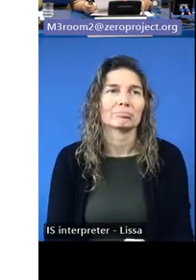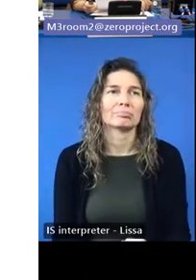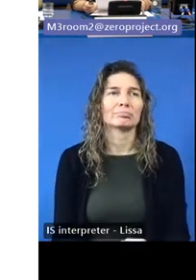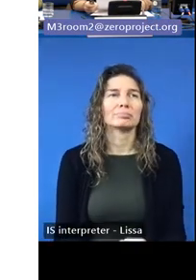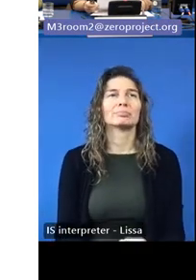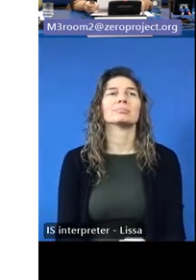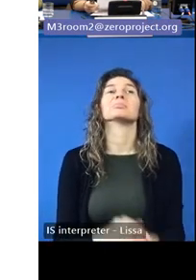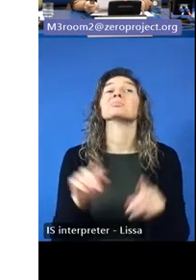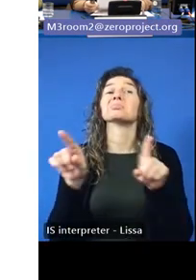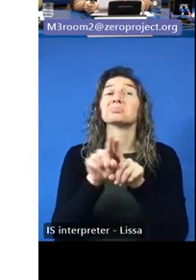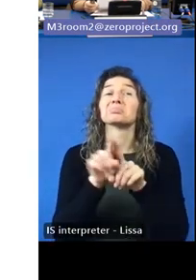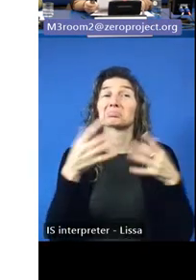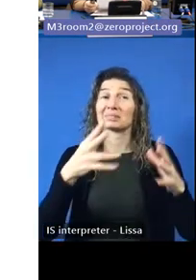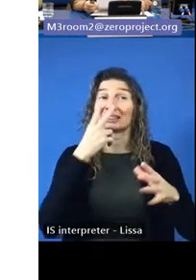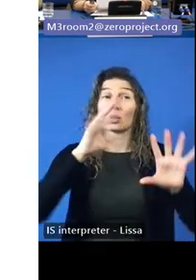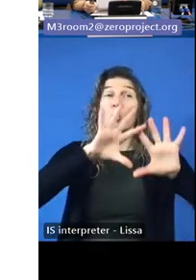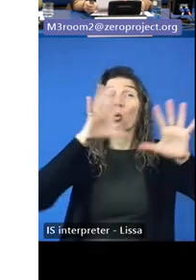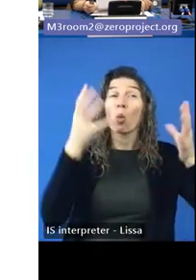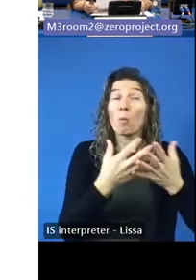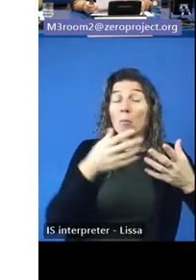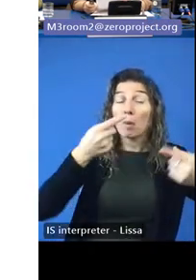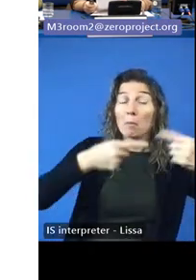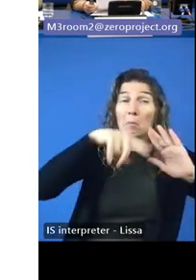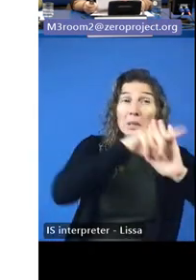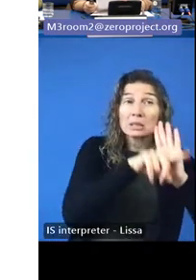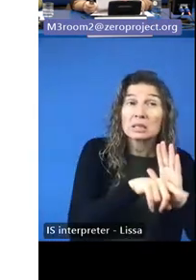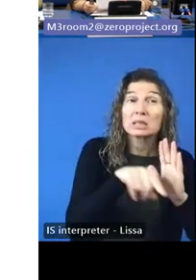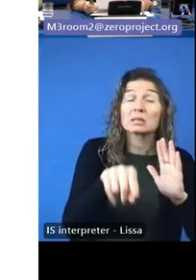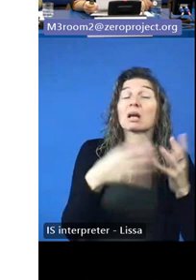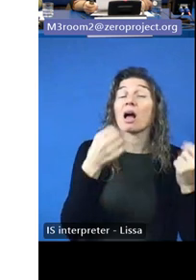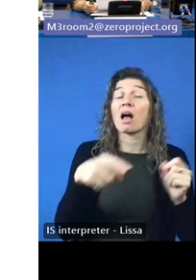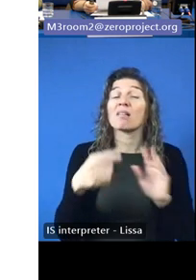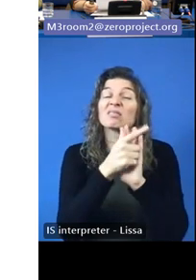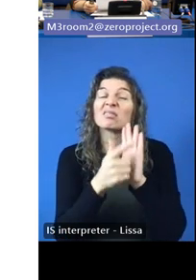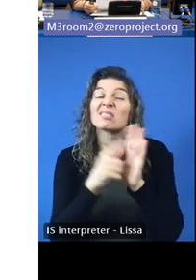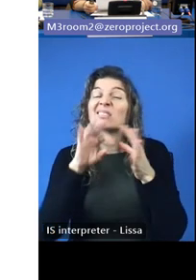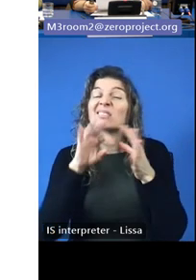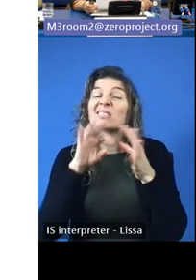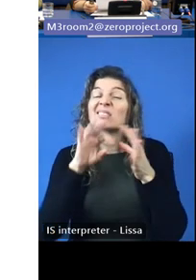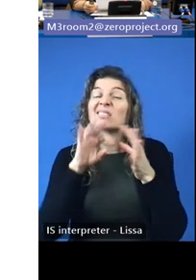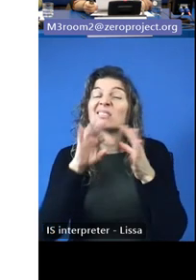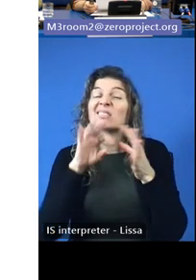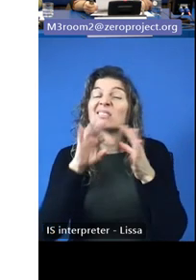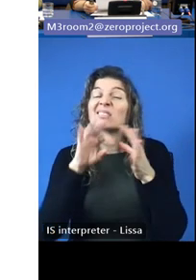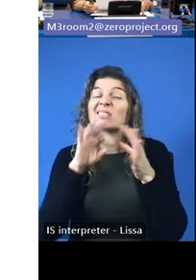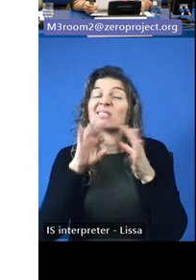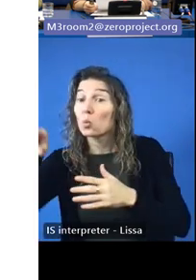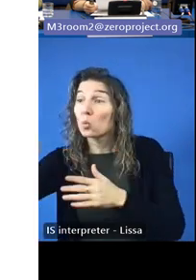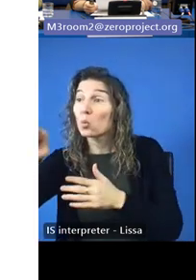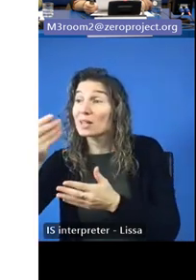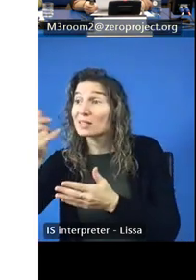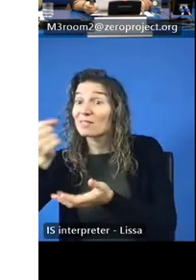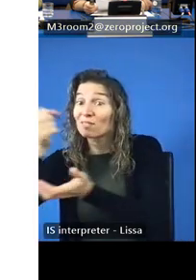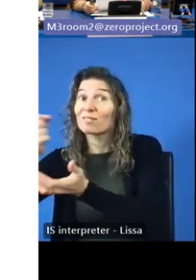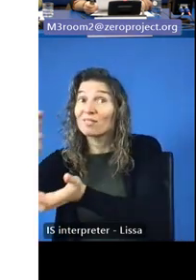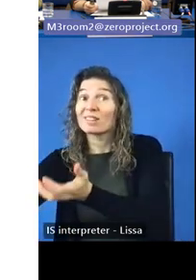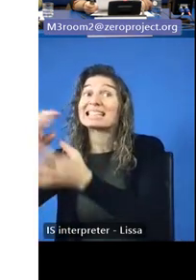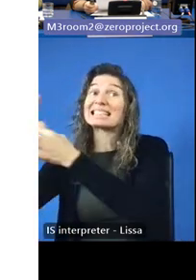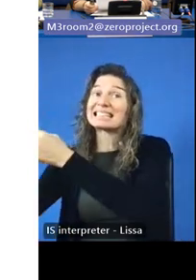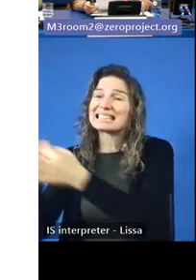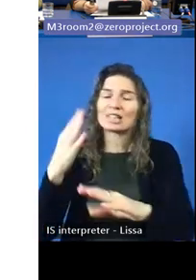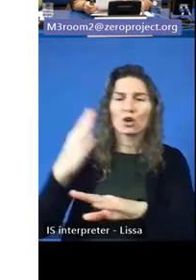global policies, including legislation on inclusive early child development in US-funded international programs.